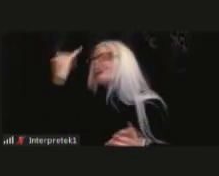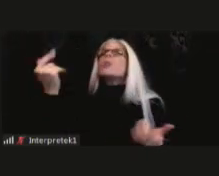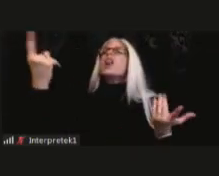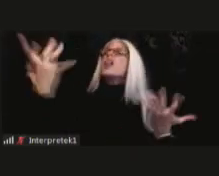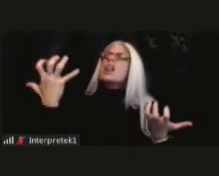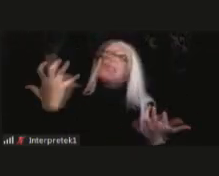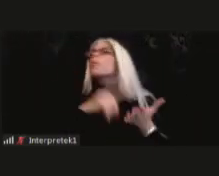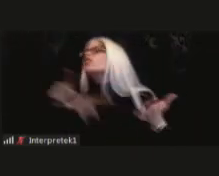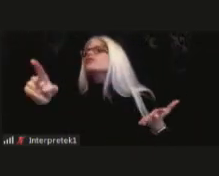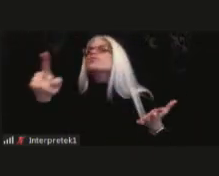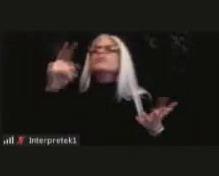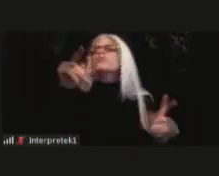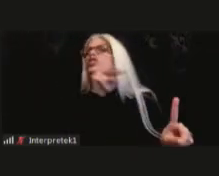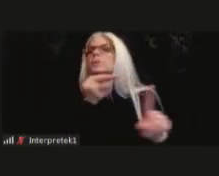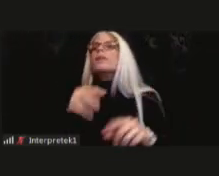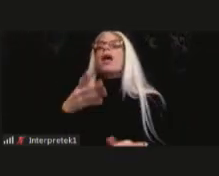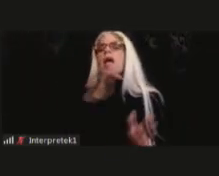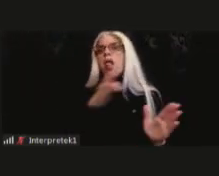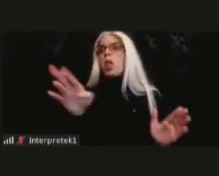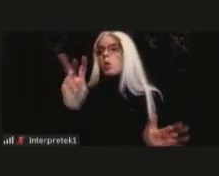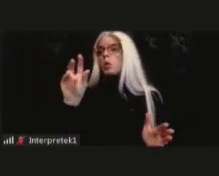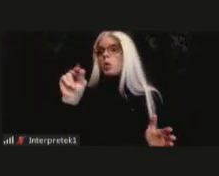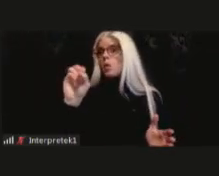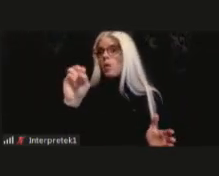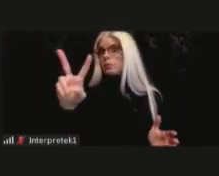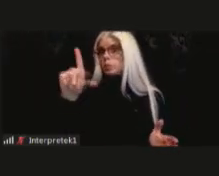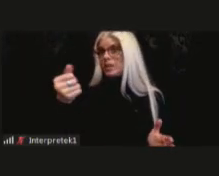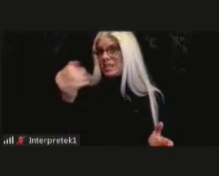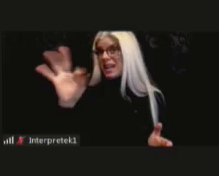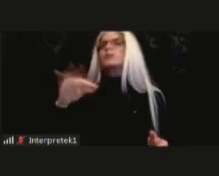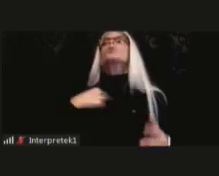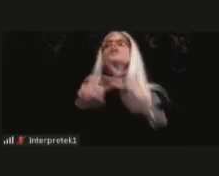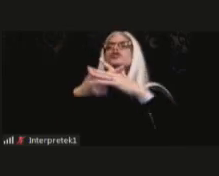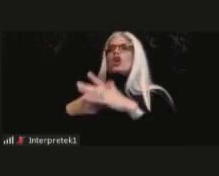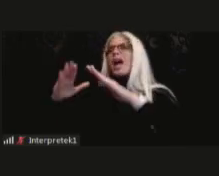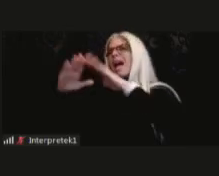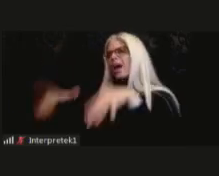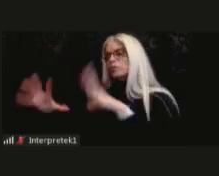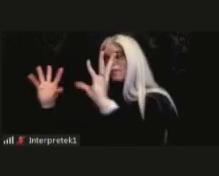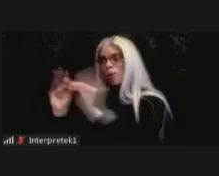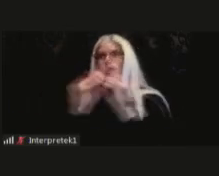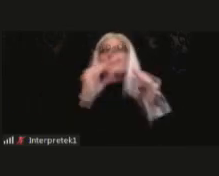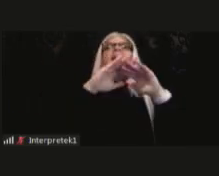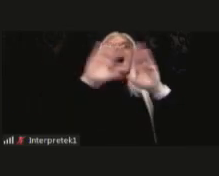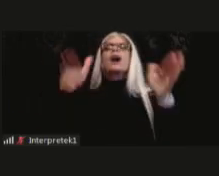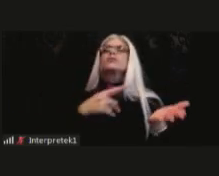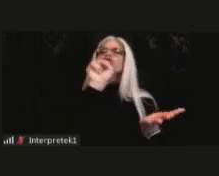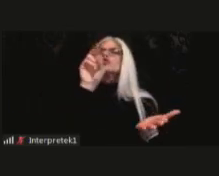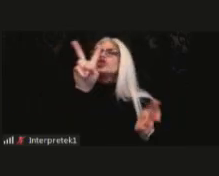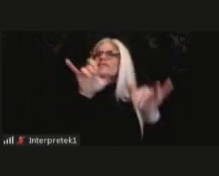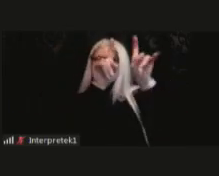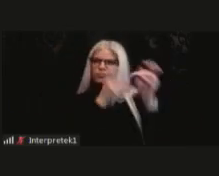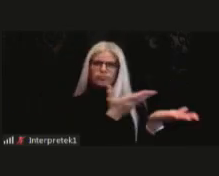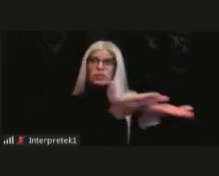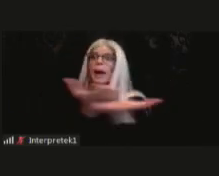November 2019, we started housing forums and a housing survey. We had about 200 responses to the survey, and